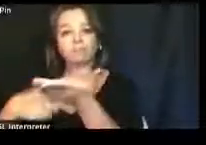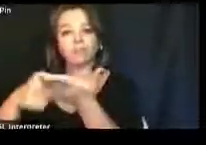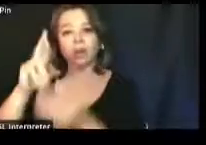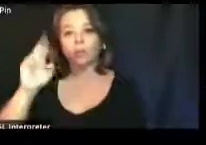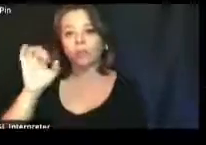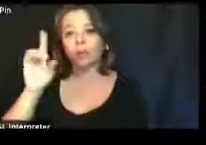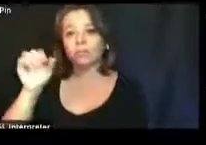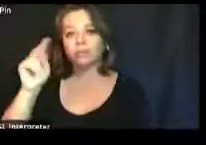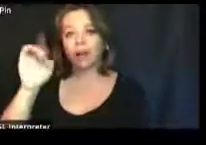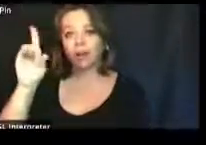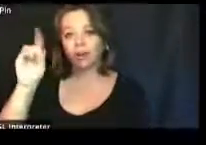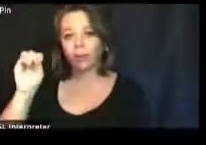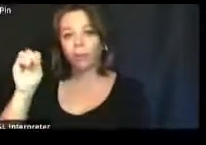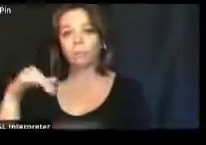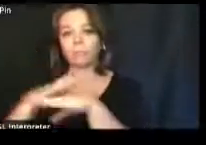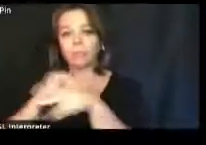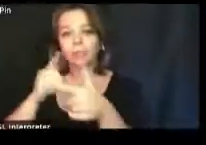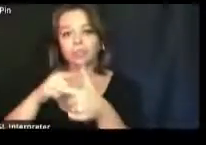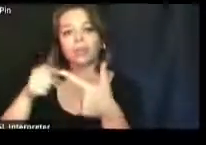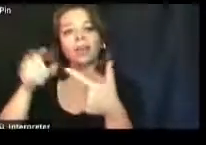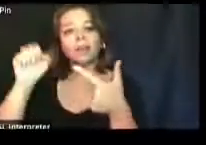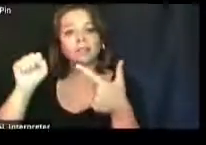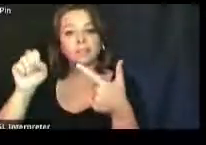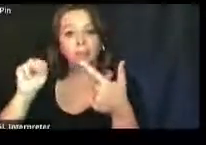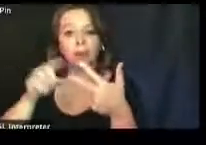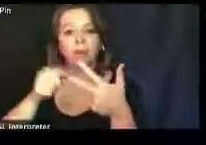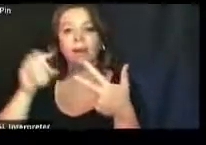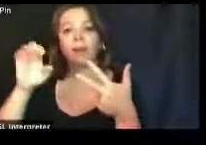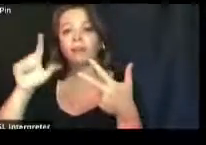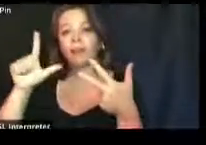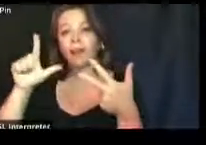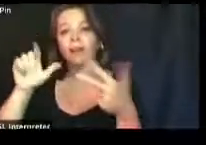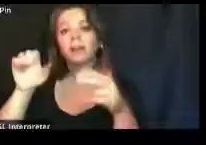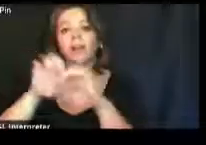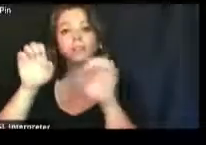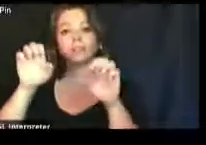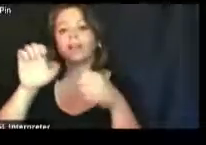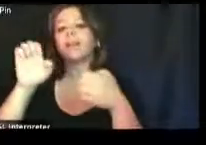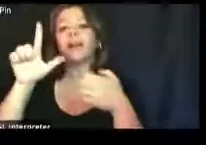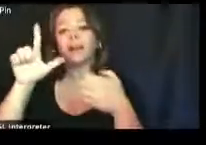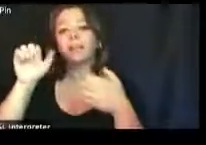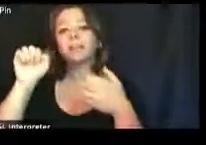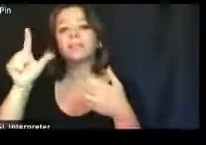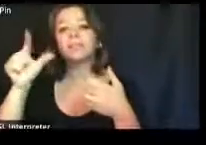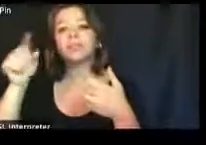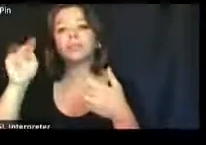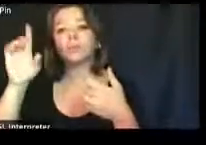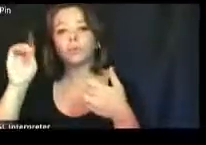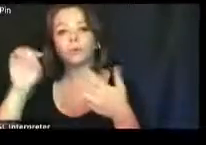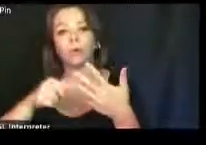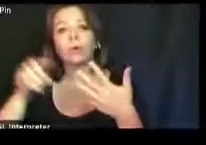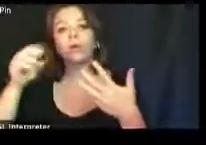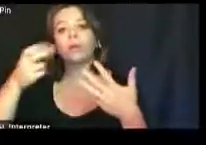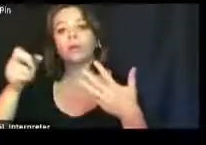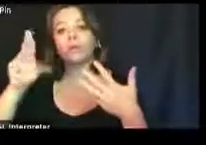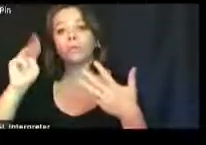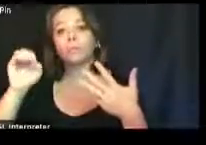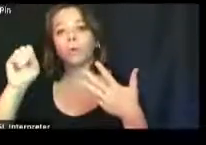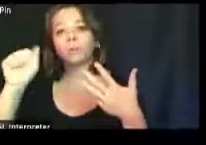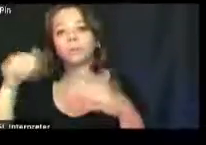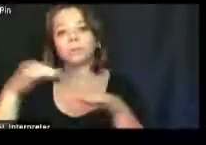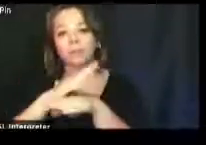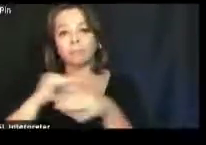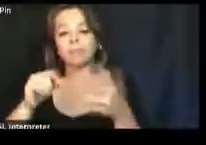Monica, Marina del Rey, El Segundo, Manhattan Beach, Hermosa Beach, Palos Verdes.